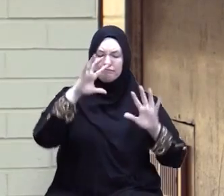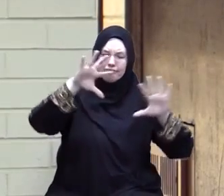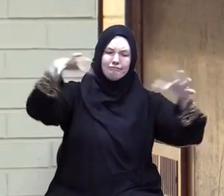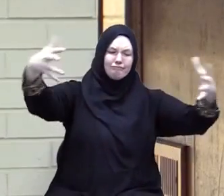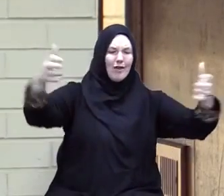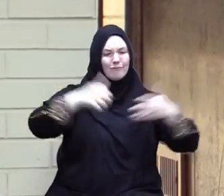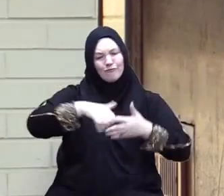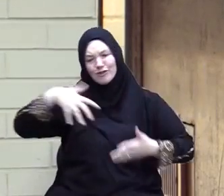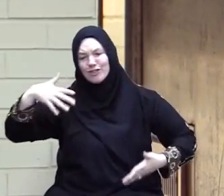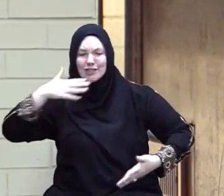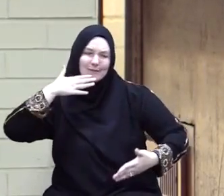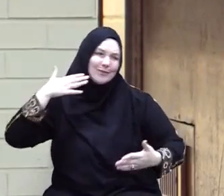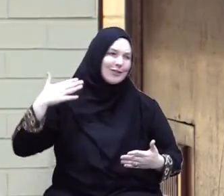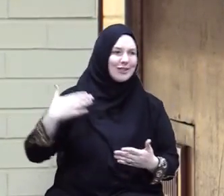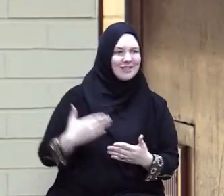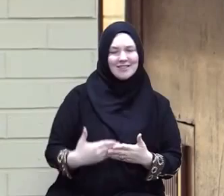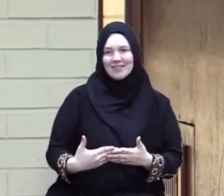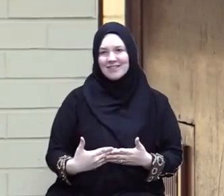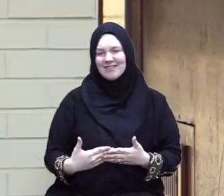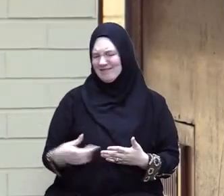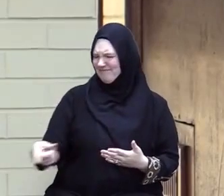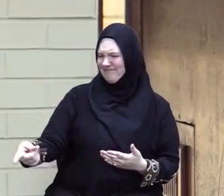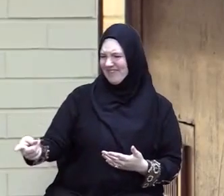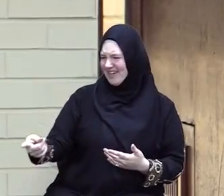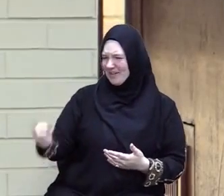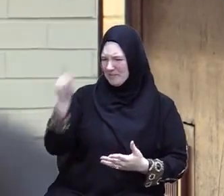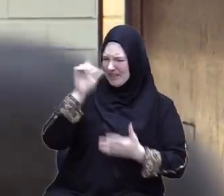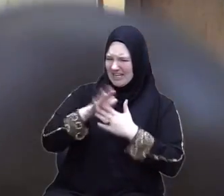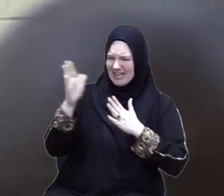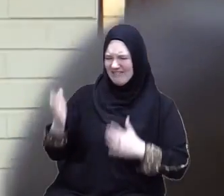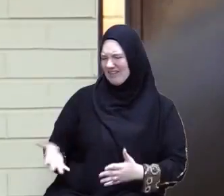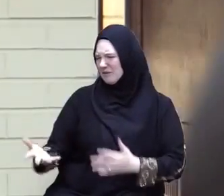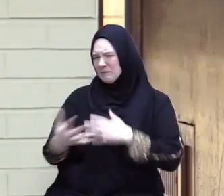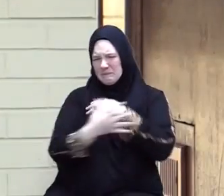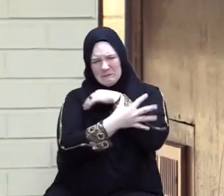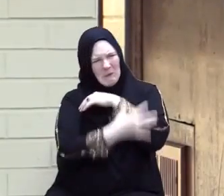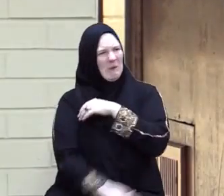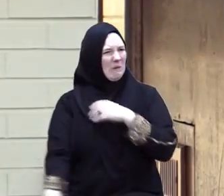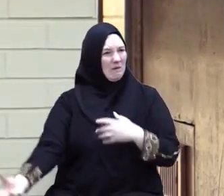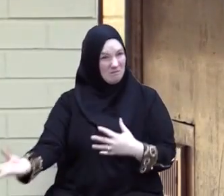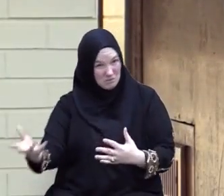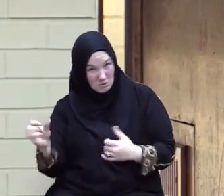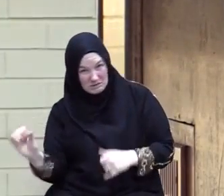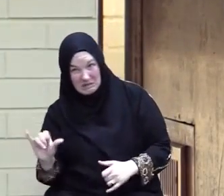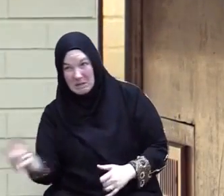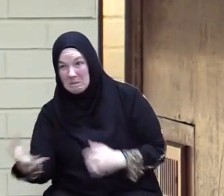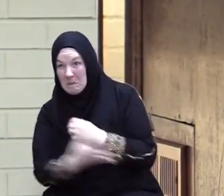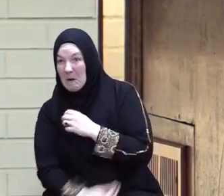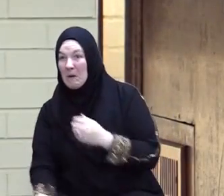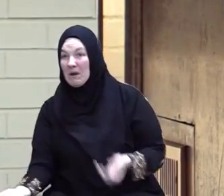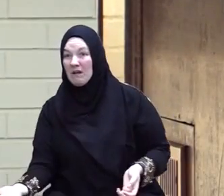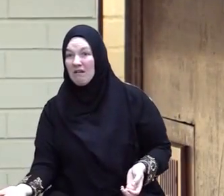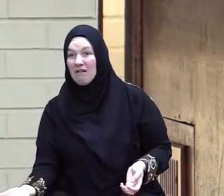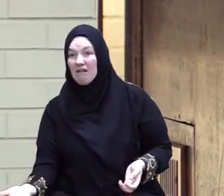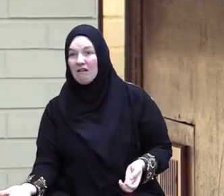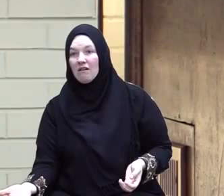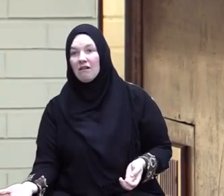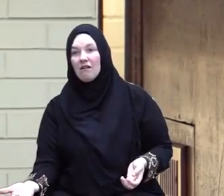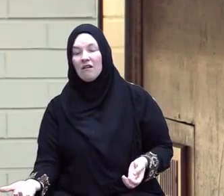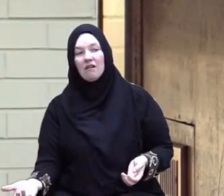themselves. So the rest, those believers, are the fools. So they